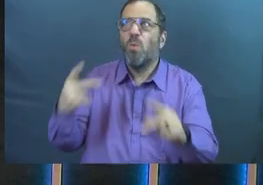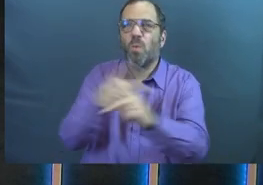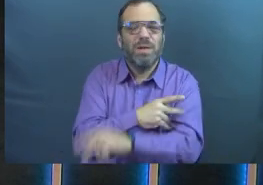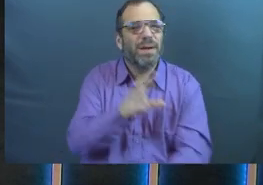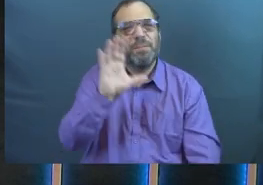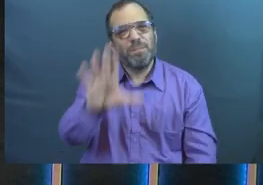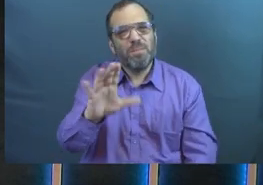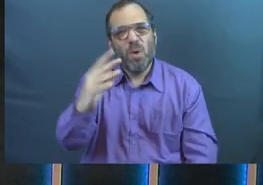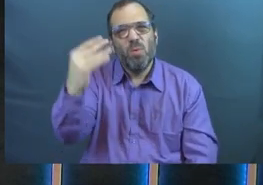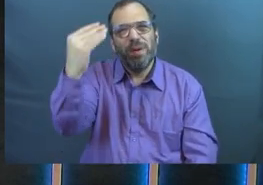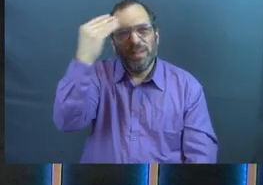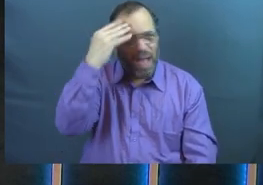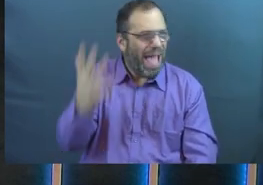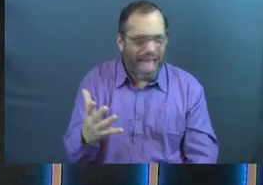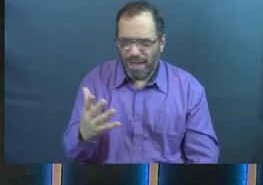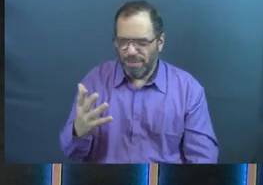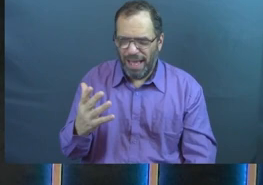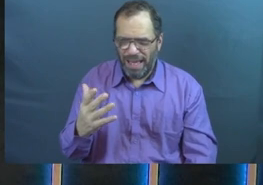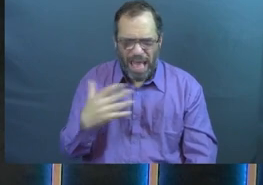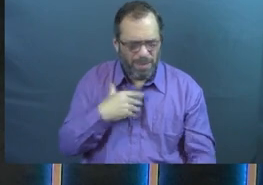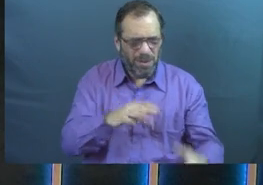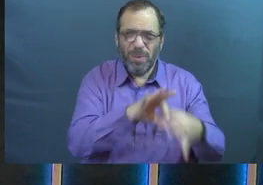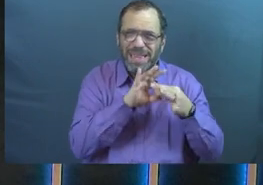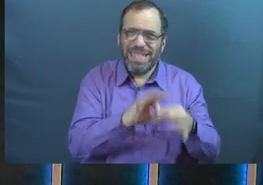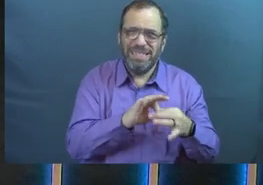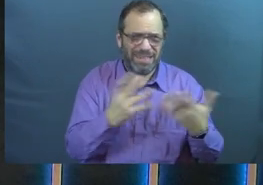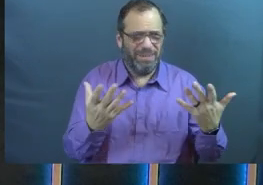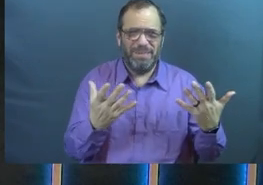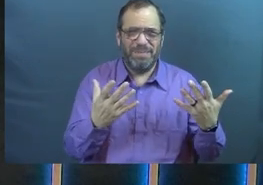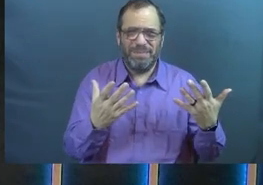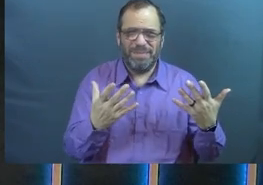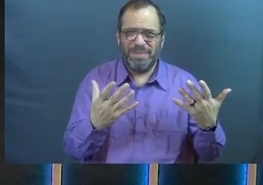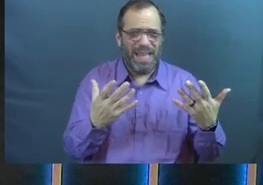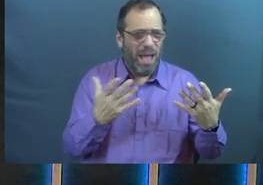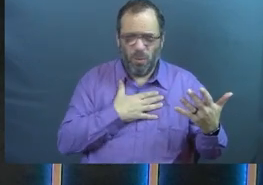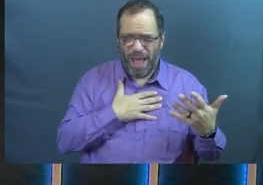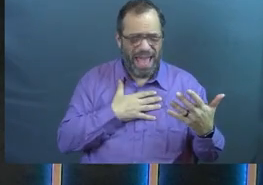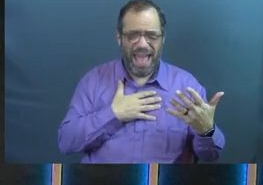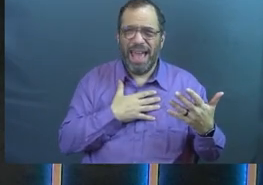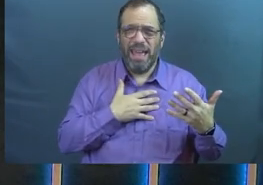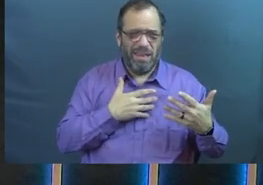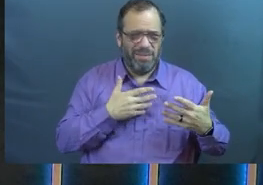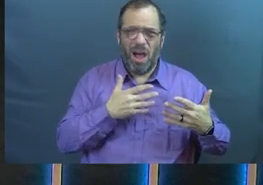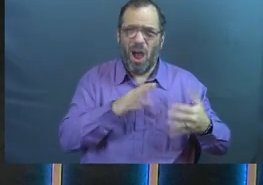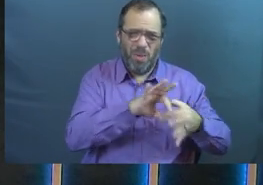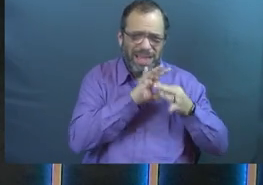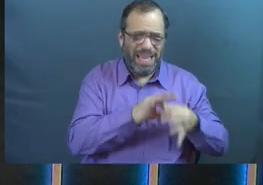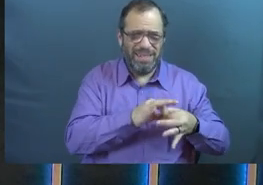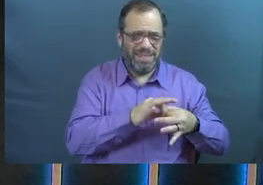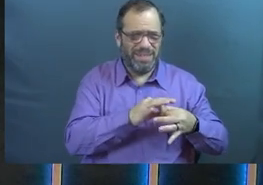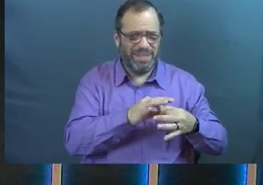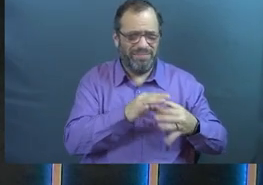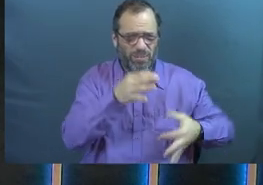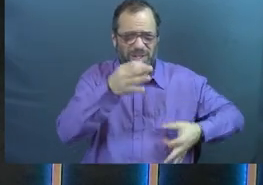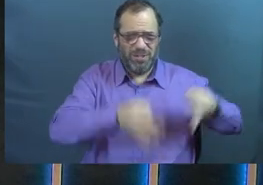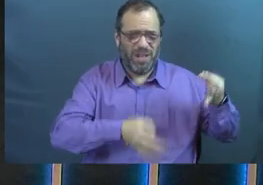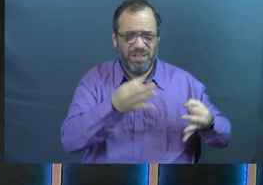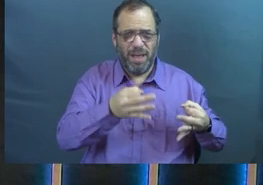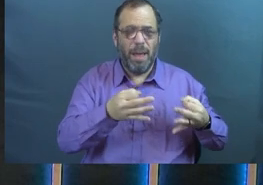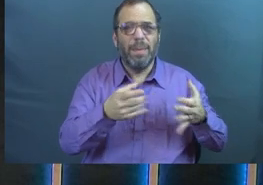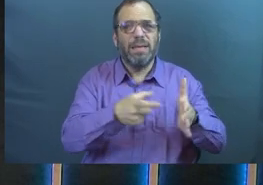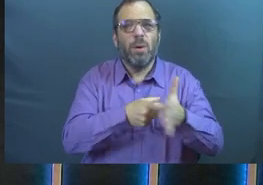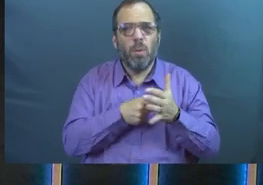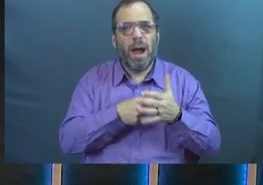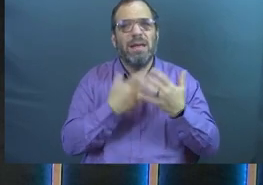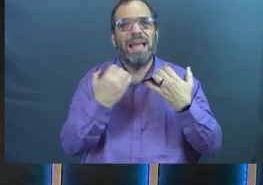Worse. We know it there. Why don't we know it in our relationship? Why do we judge our relationship? Because it takes